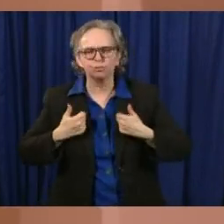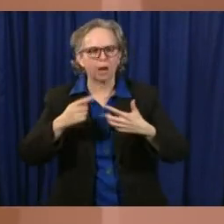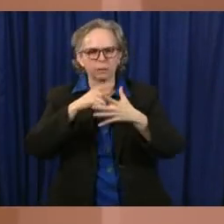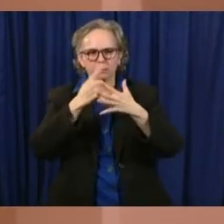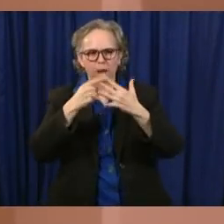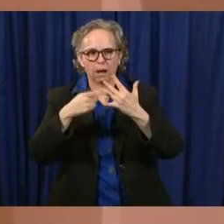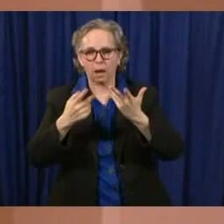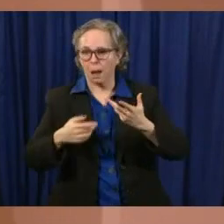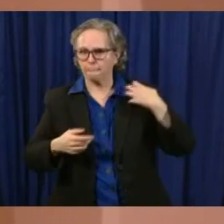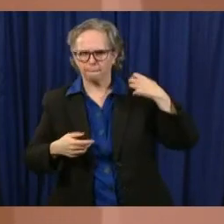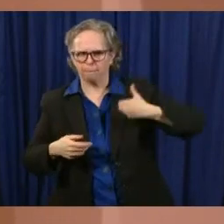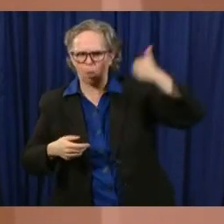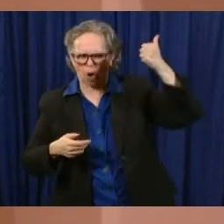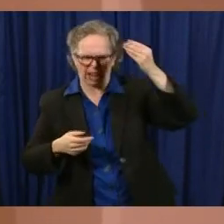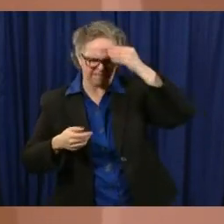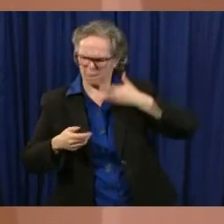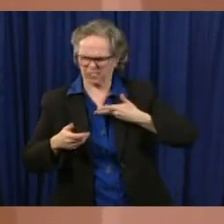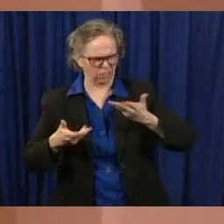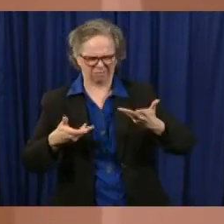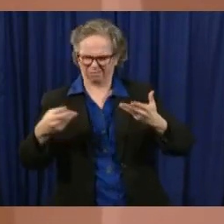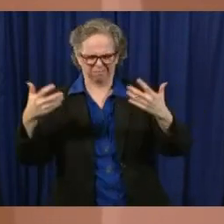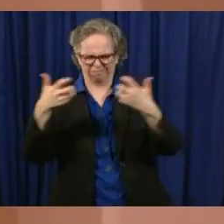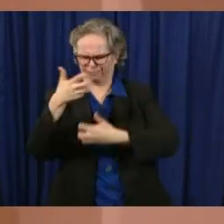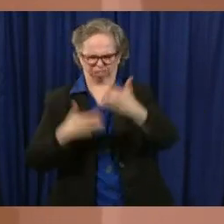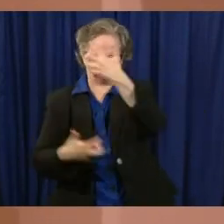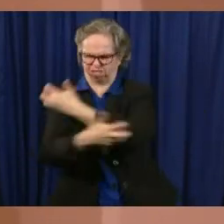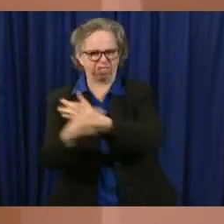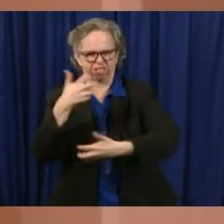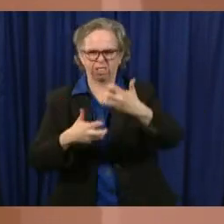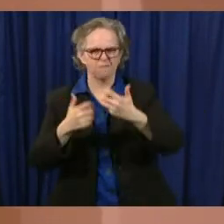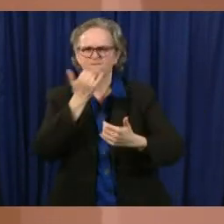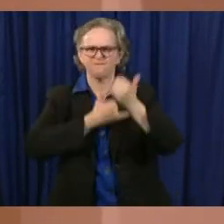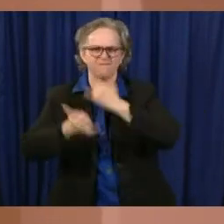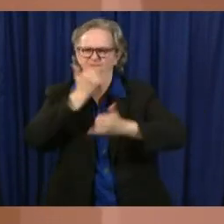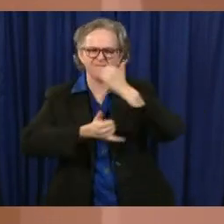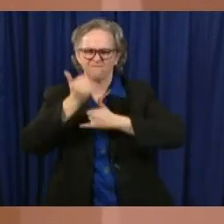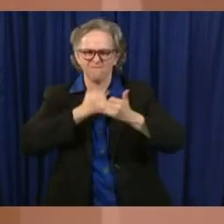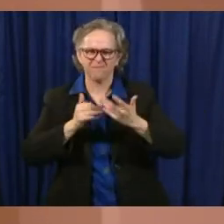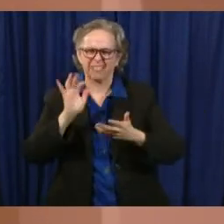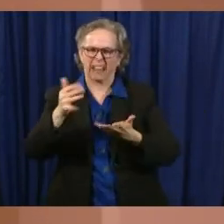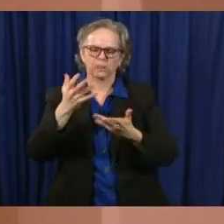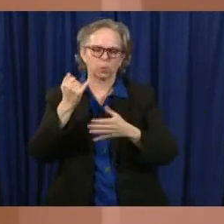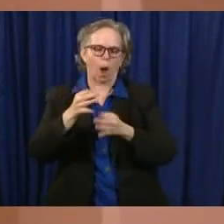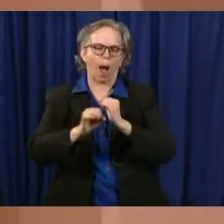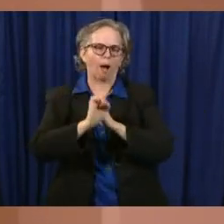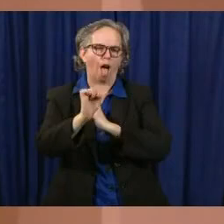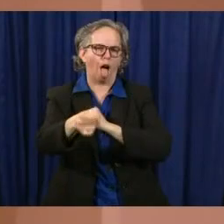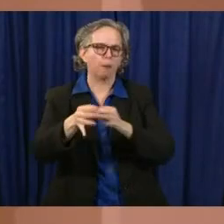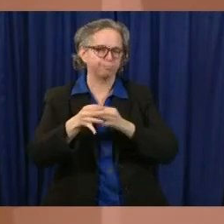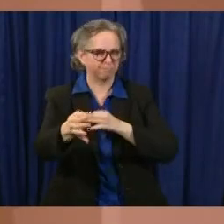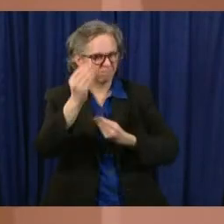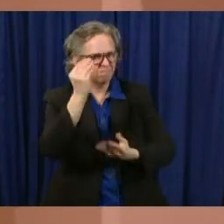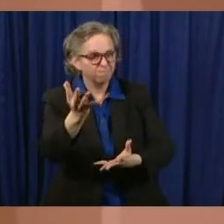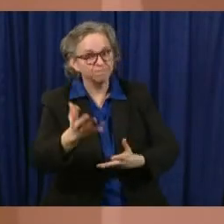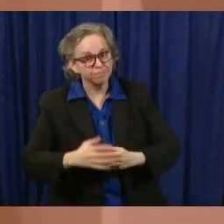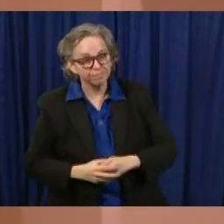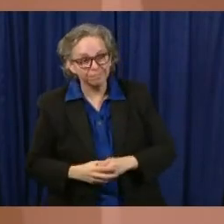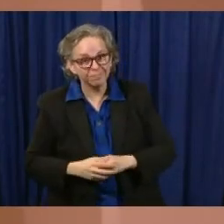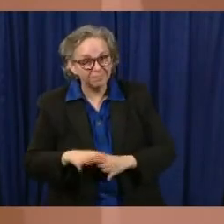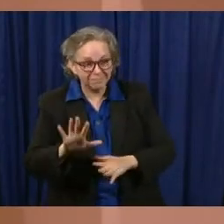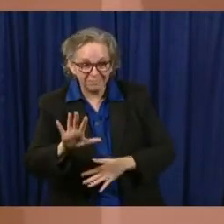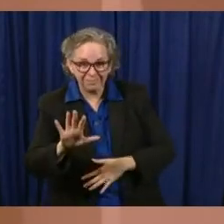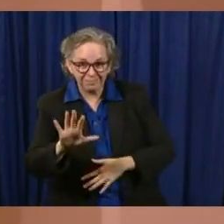a lot of those issues are holdups. Again, remember what the unemployment compensation system typically does. It has checks